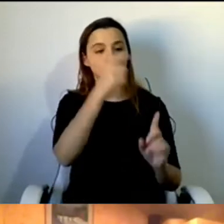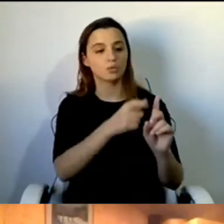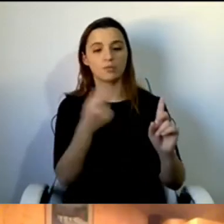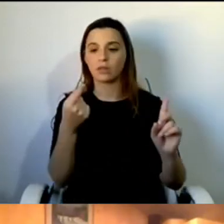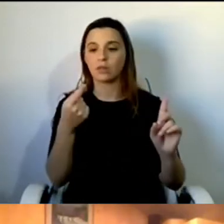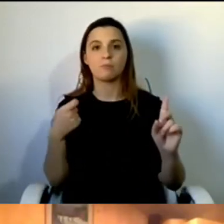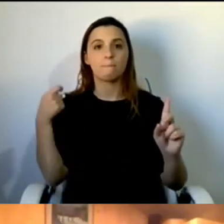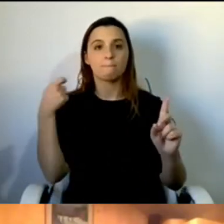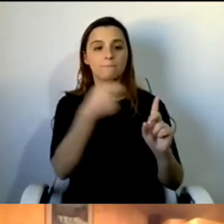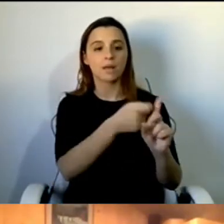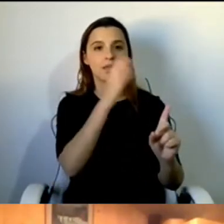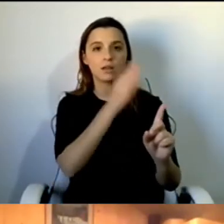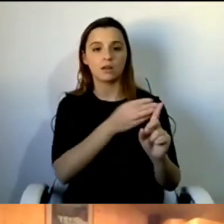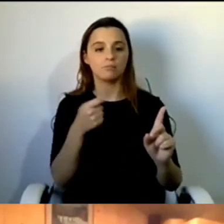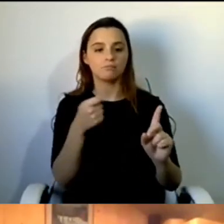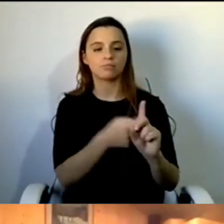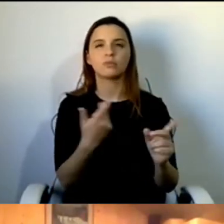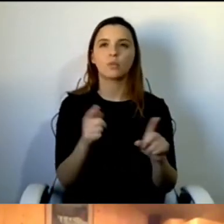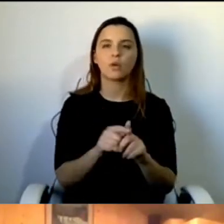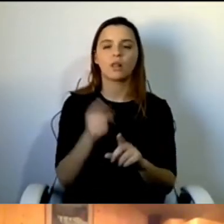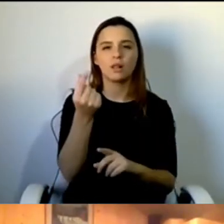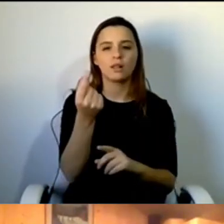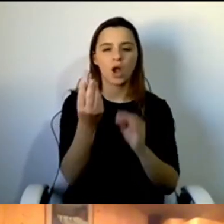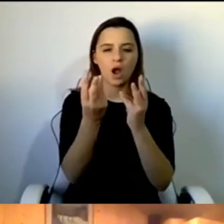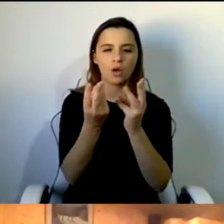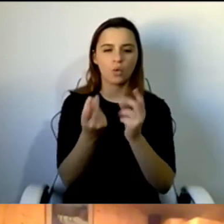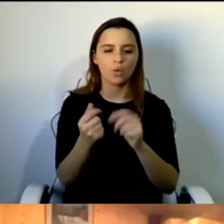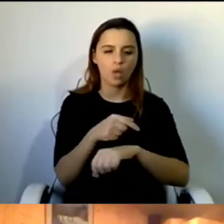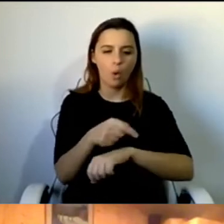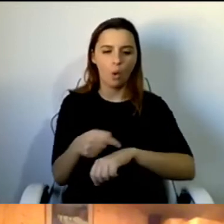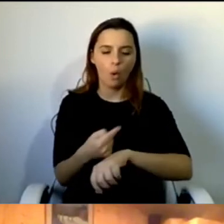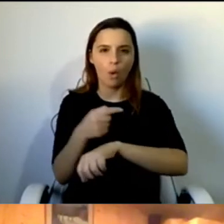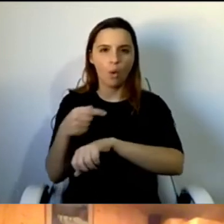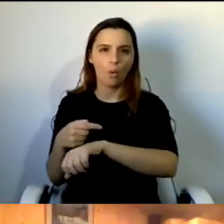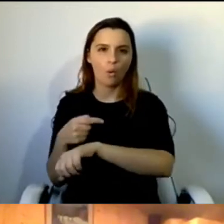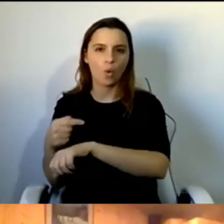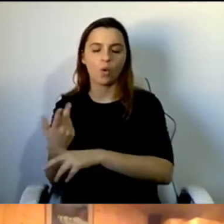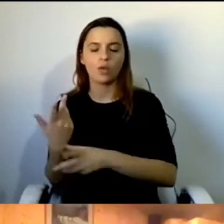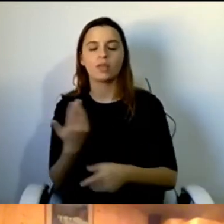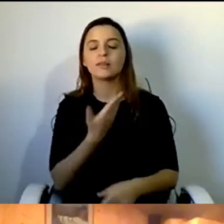being set up by the government. They decide how much it is. At this point, it's